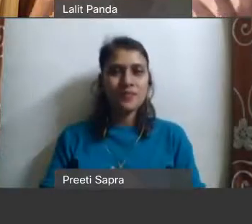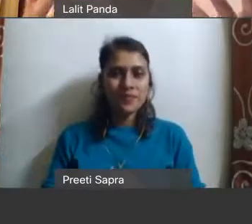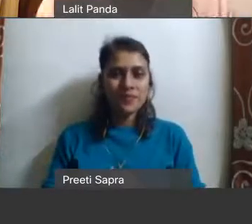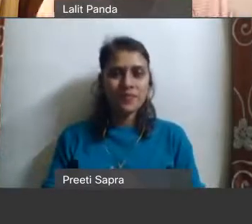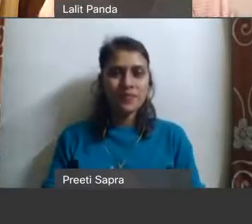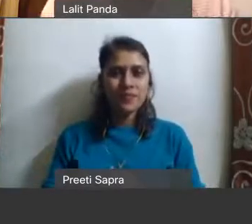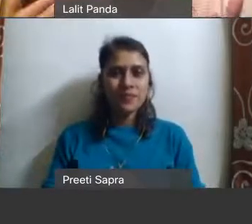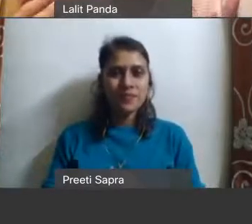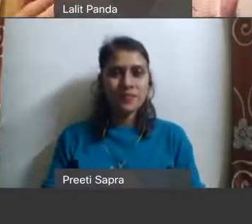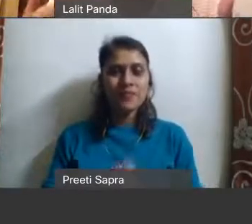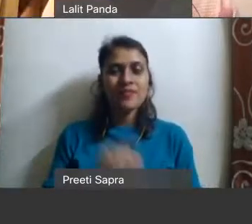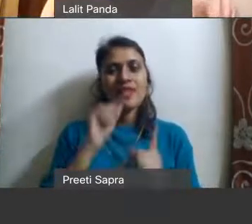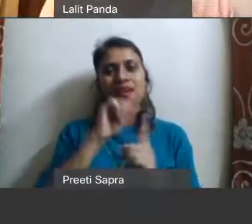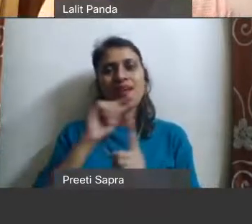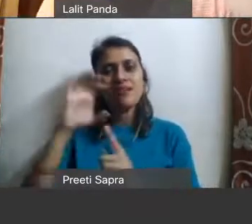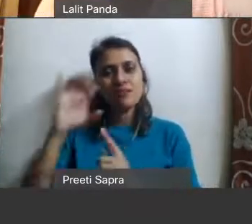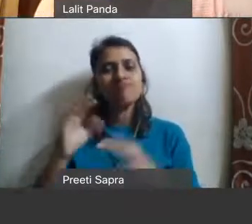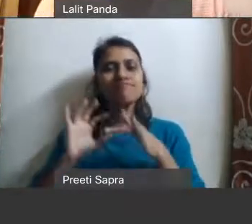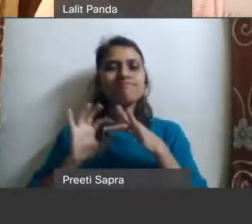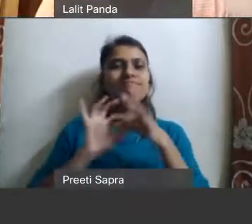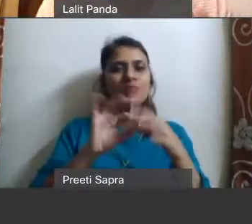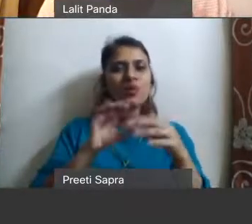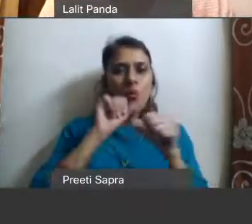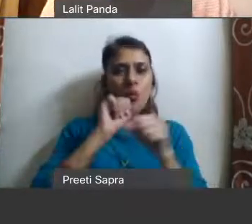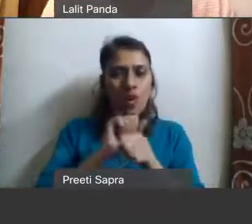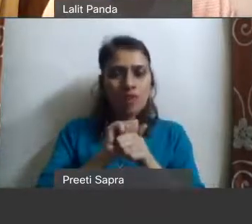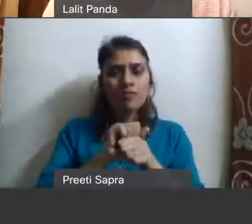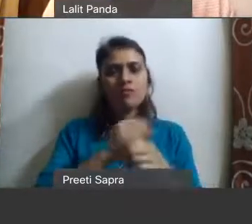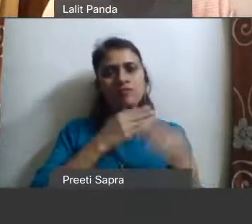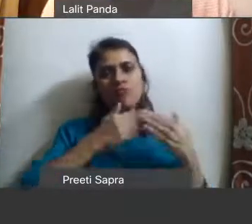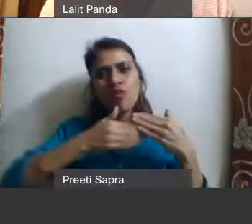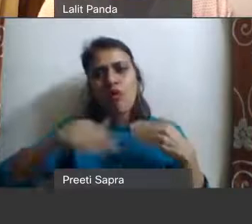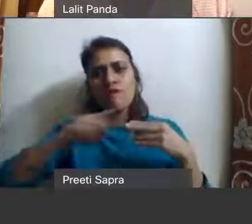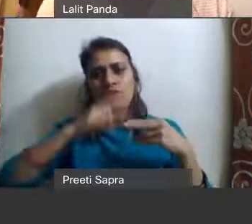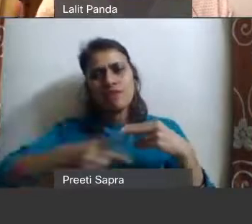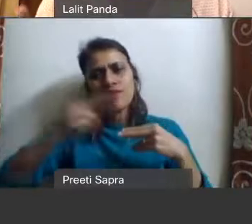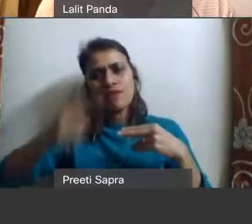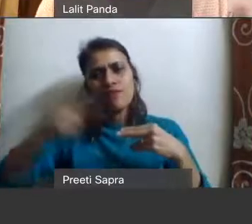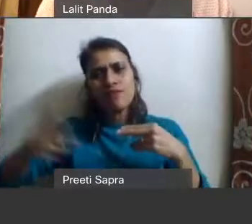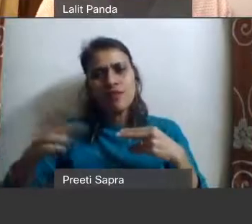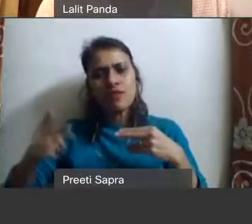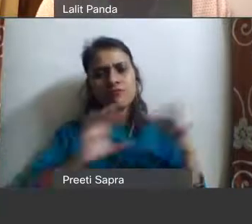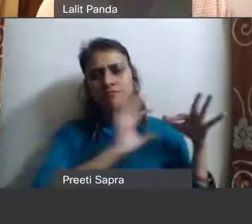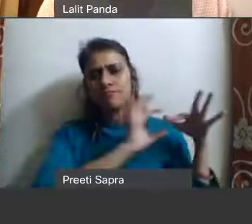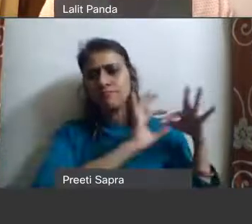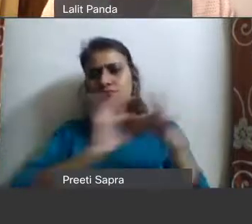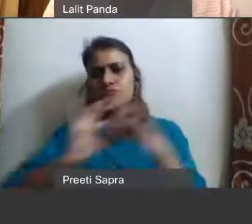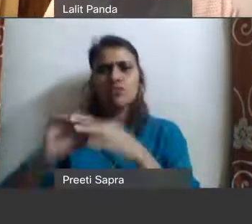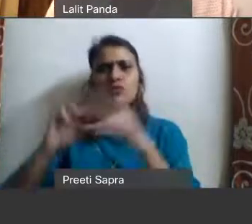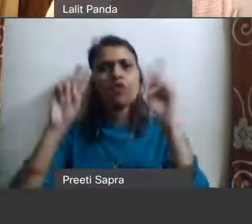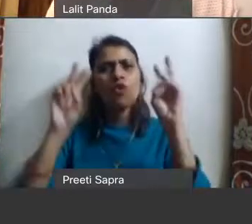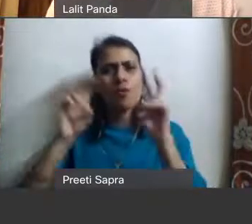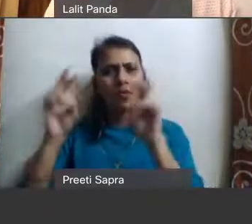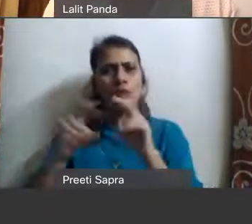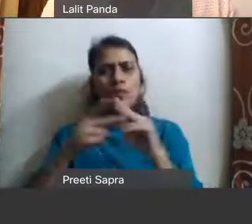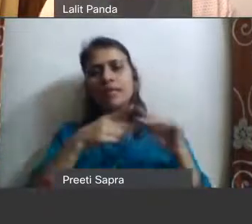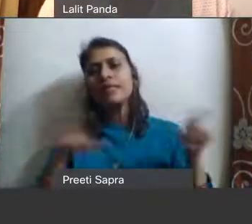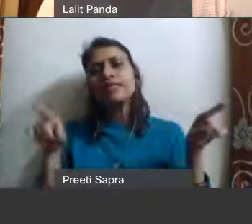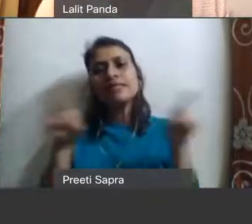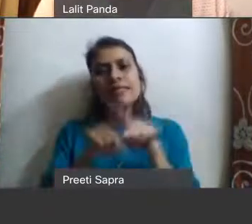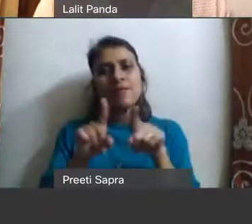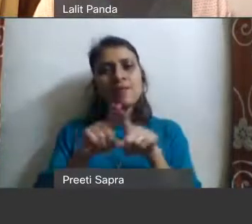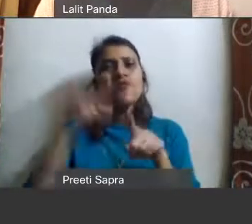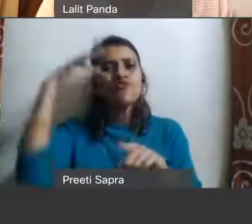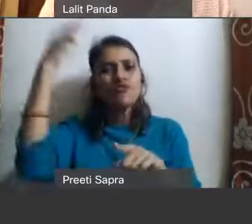and IIC will be going forward with this year-long series of discussions, really picking out more subject matters like this for